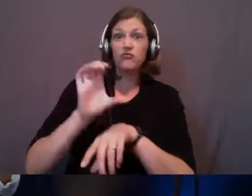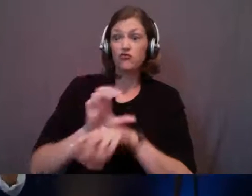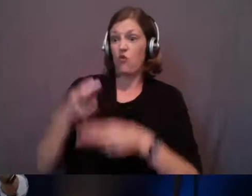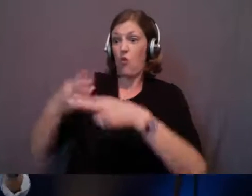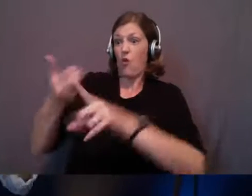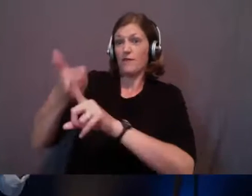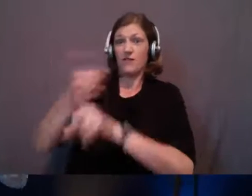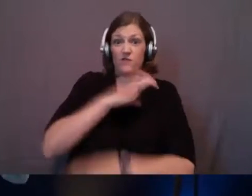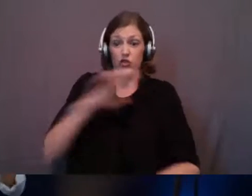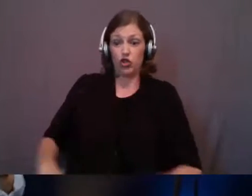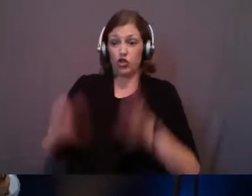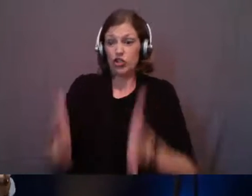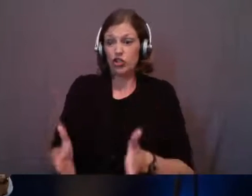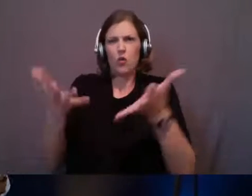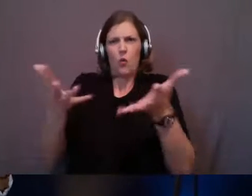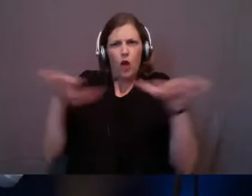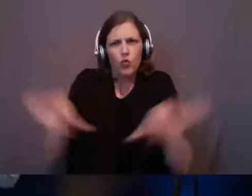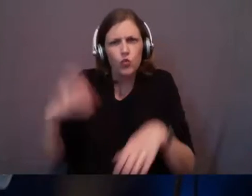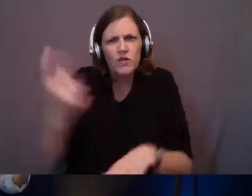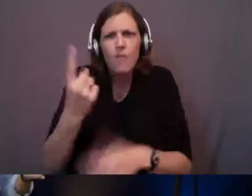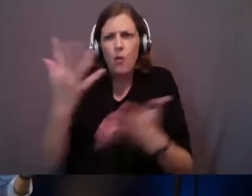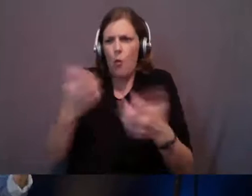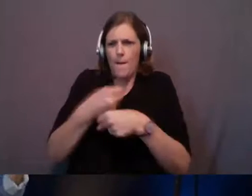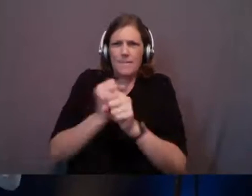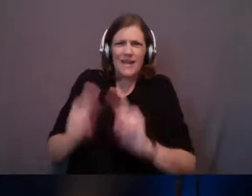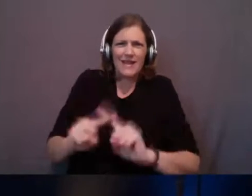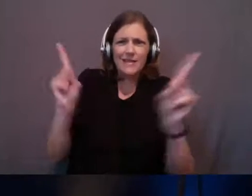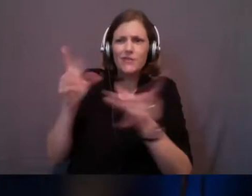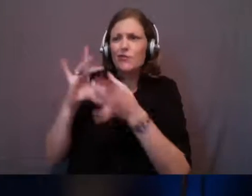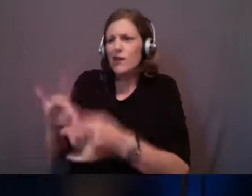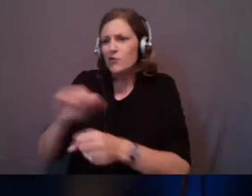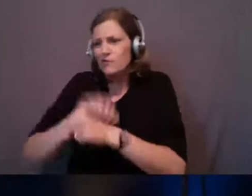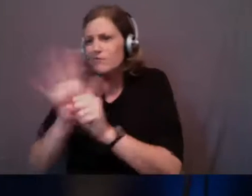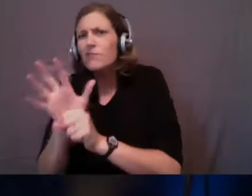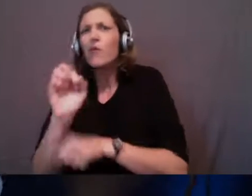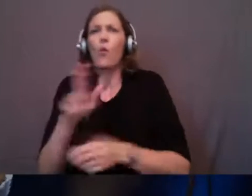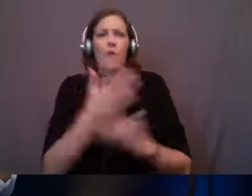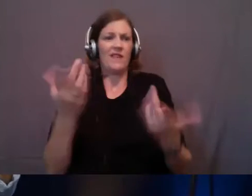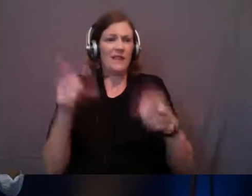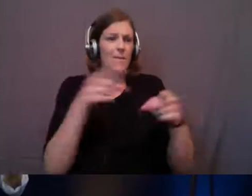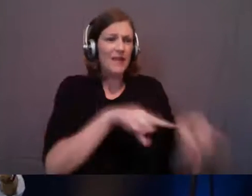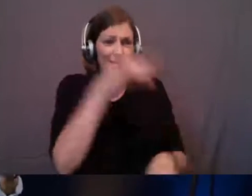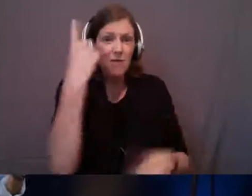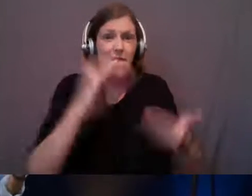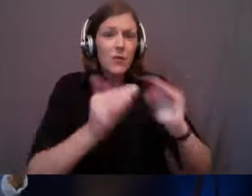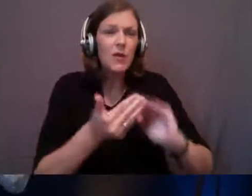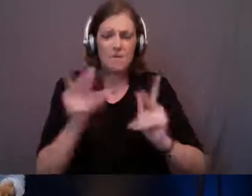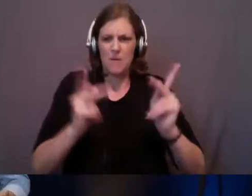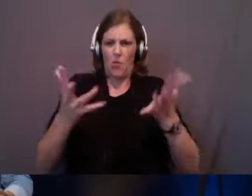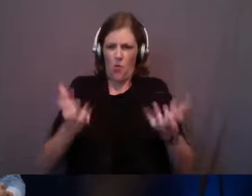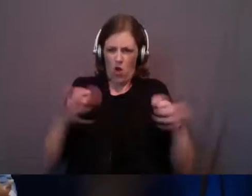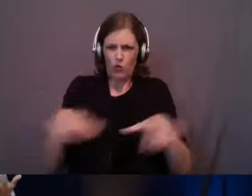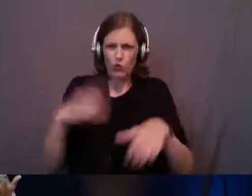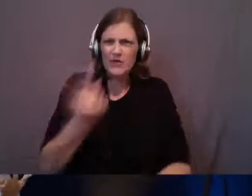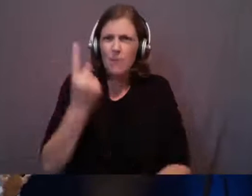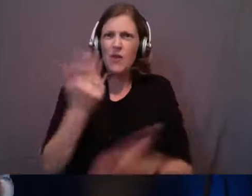they want to do something. They want to make a difference, whether it's COVID-19 or things happening in our black community. People want to do something. They want to take a